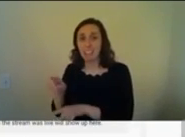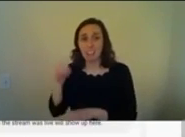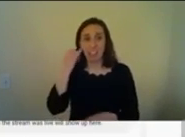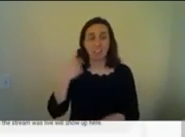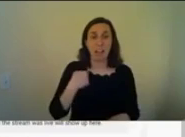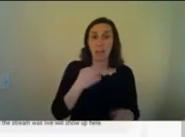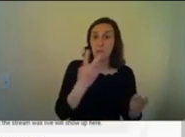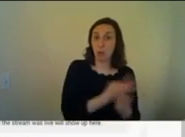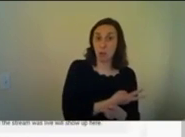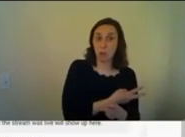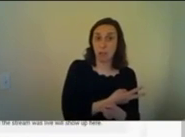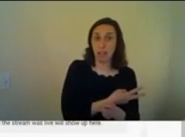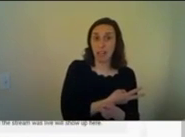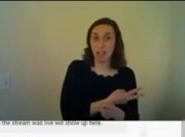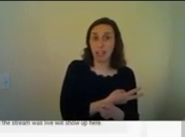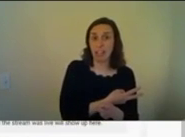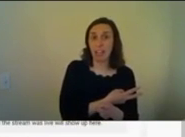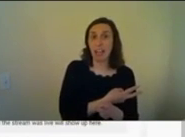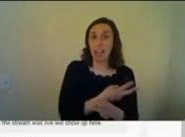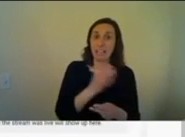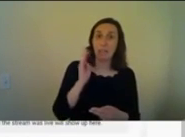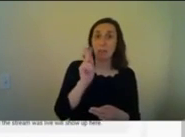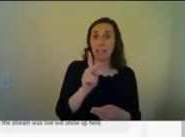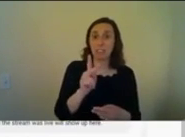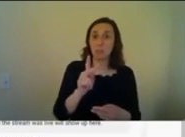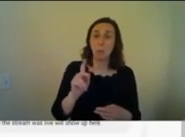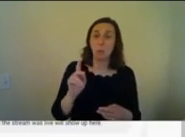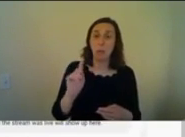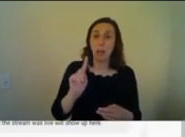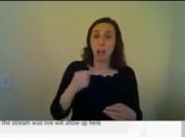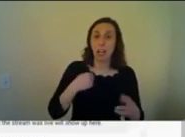multiply, I get back to what I started with. So let's